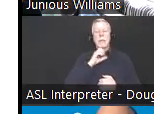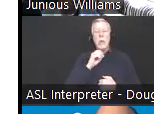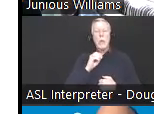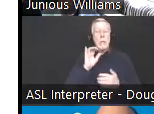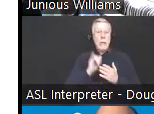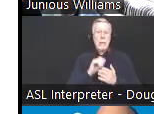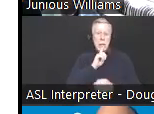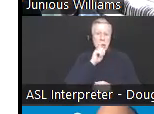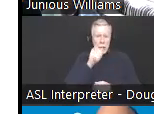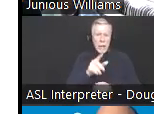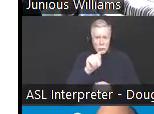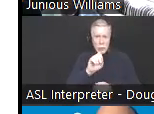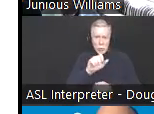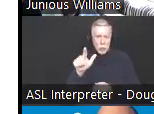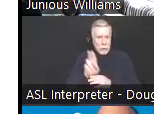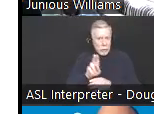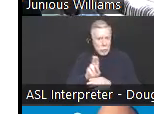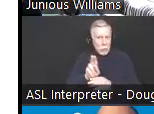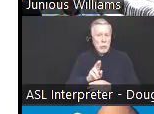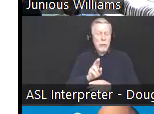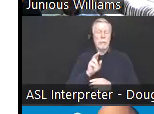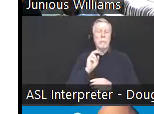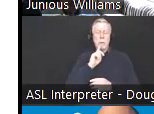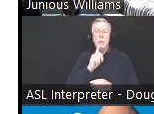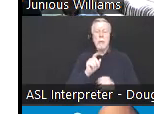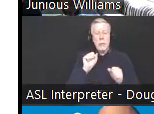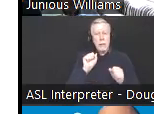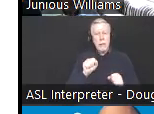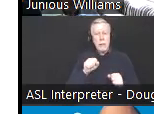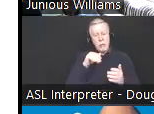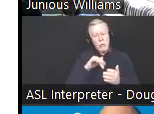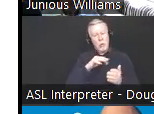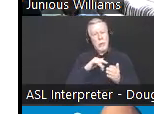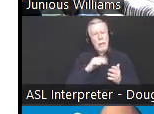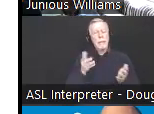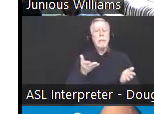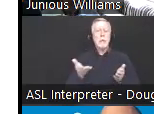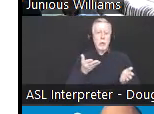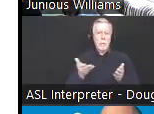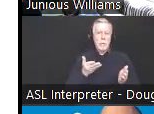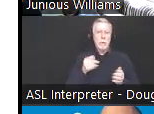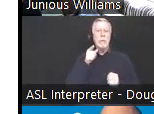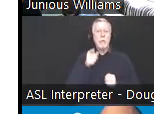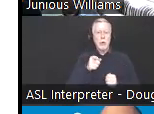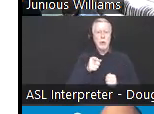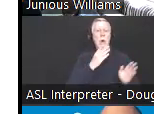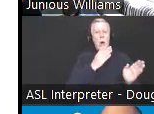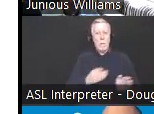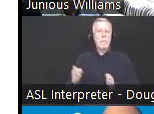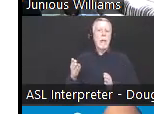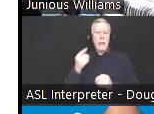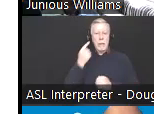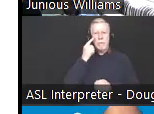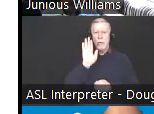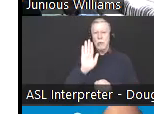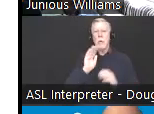an actual tool that you're using in order to really look at the services that you're planning for your